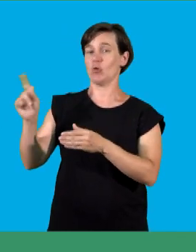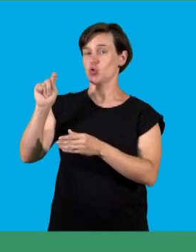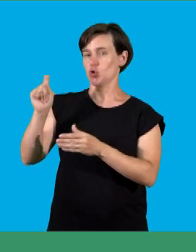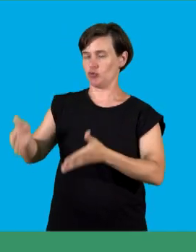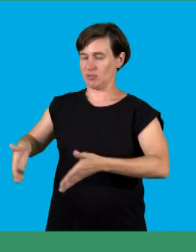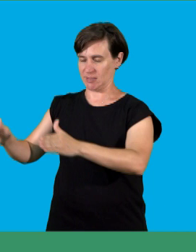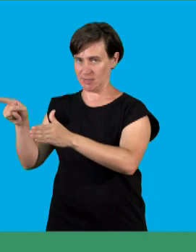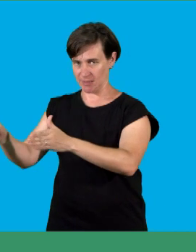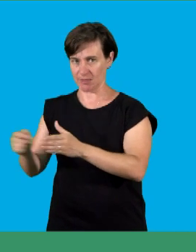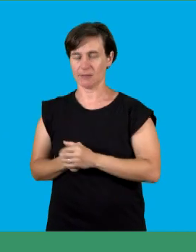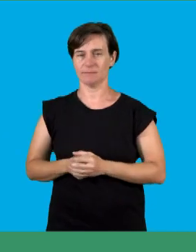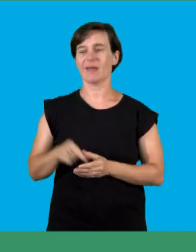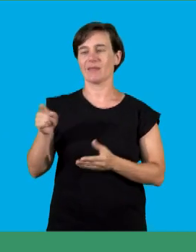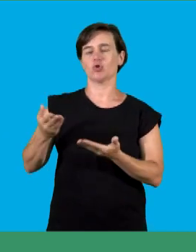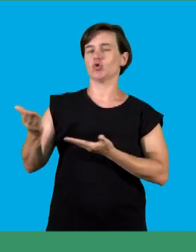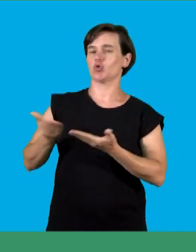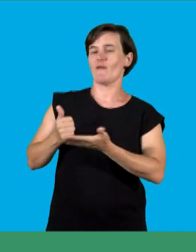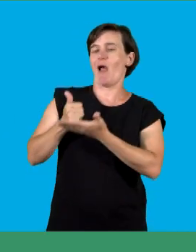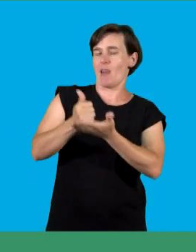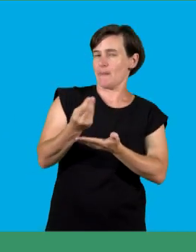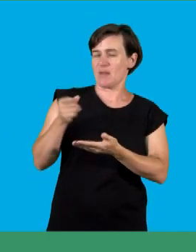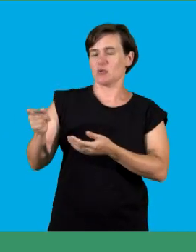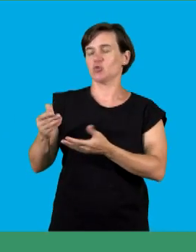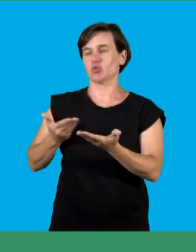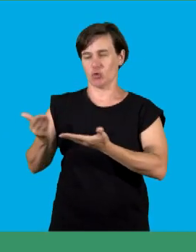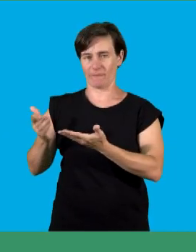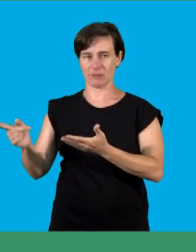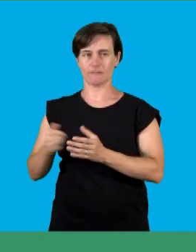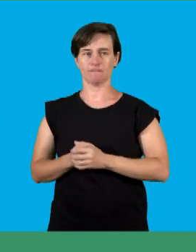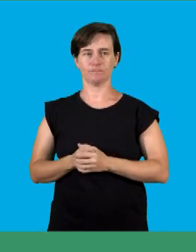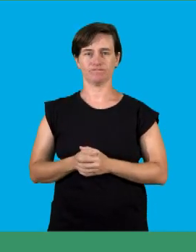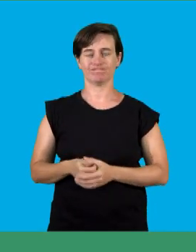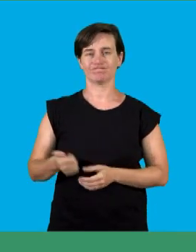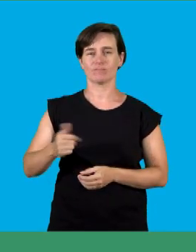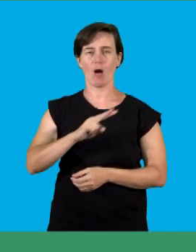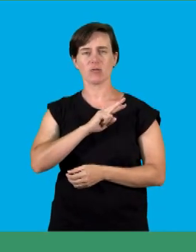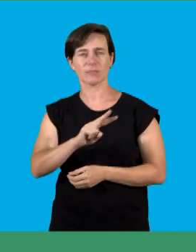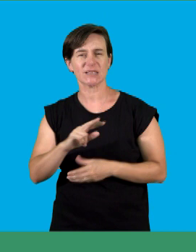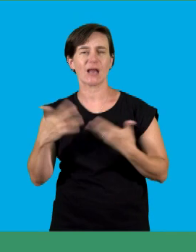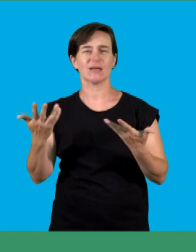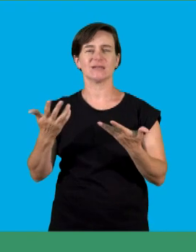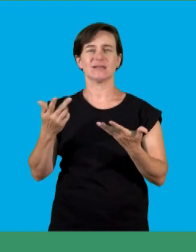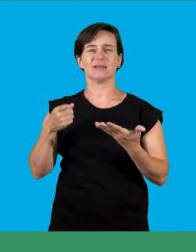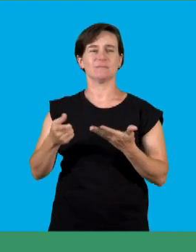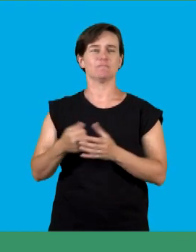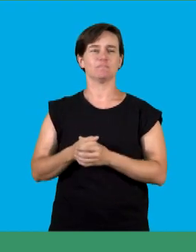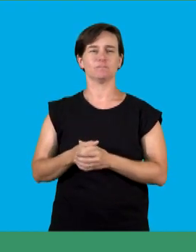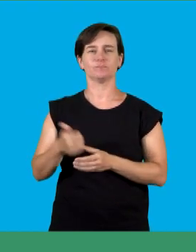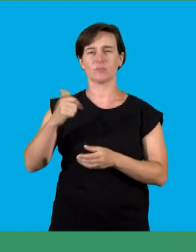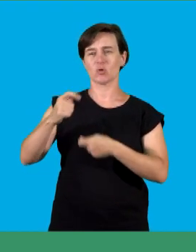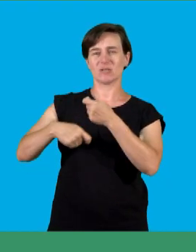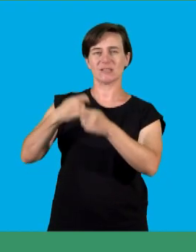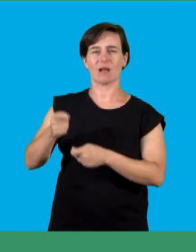with a savers rather than a product itself. Then we have hospitality, we have retailers, we